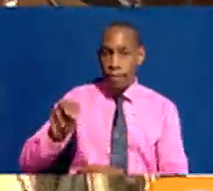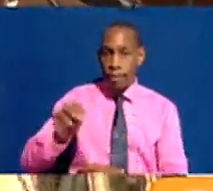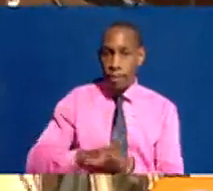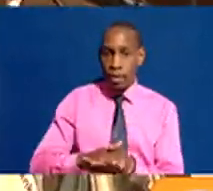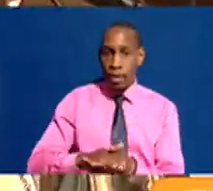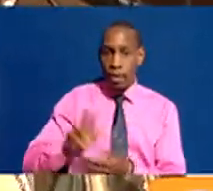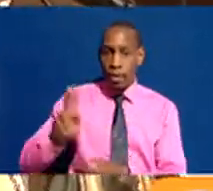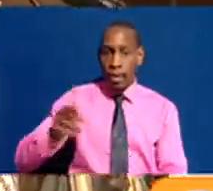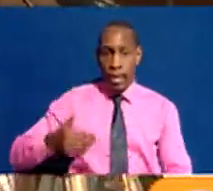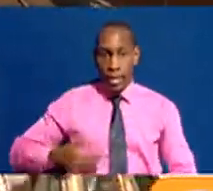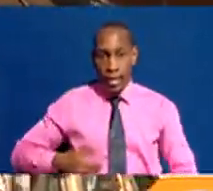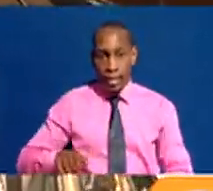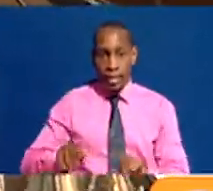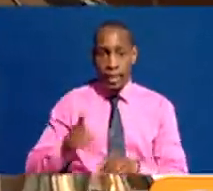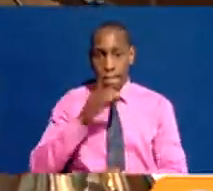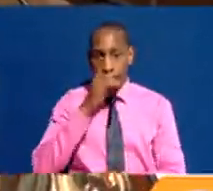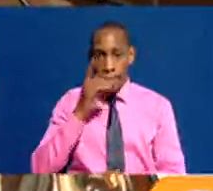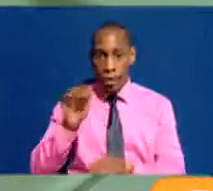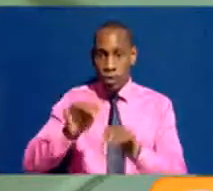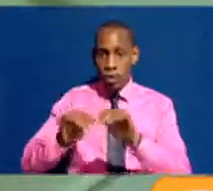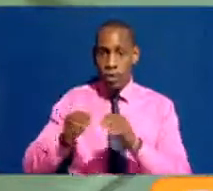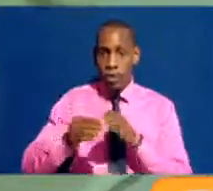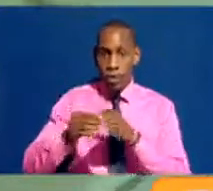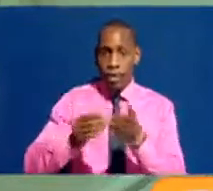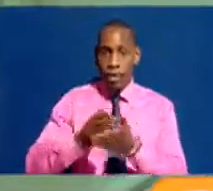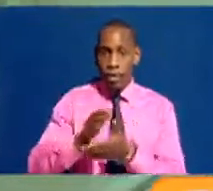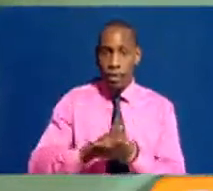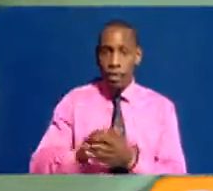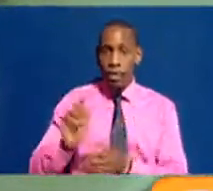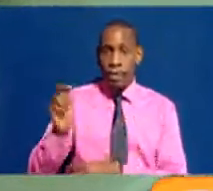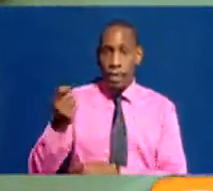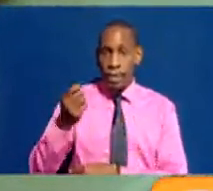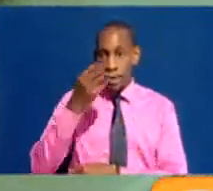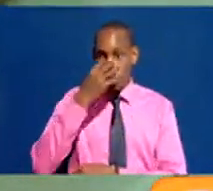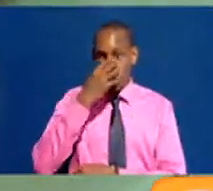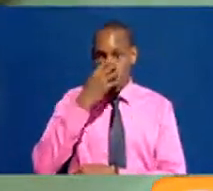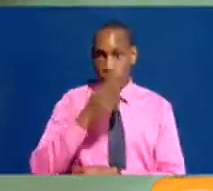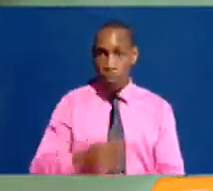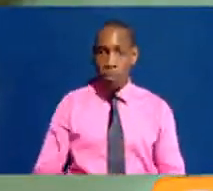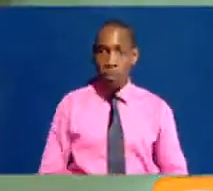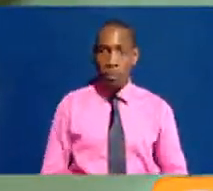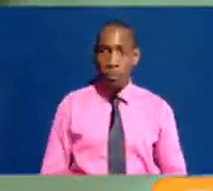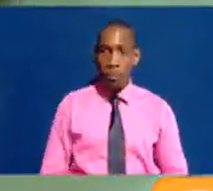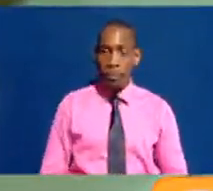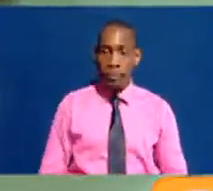Kenya's Hunger and Drought Kitty, spearheaded by President William Ruto.